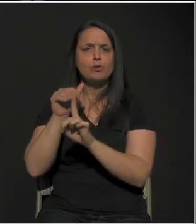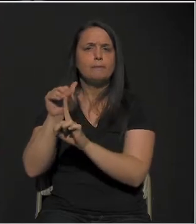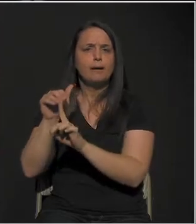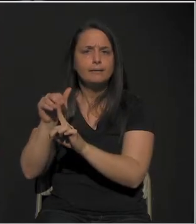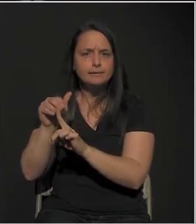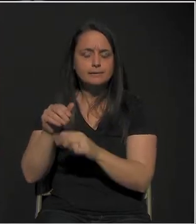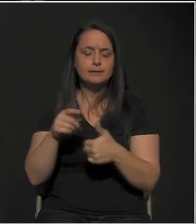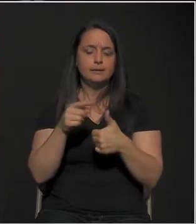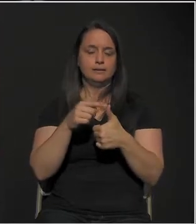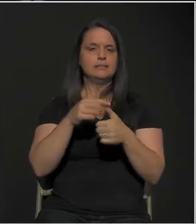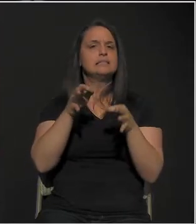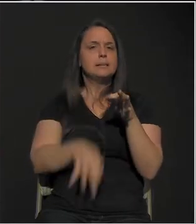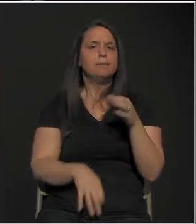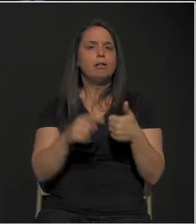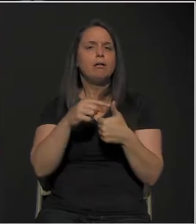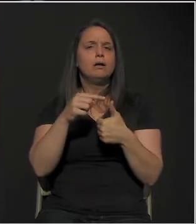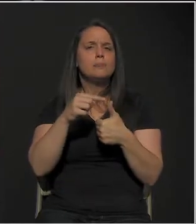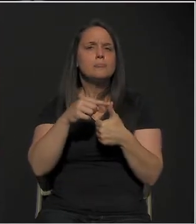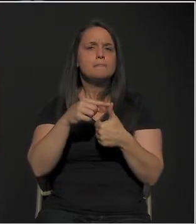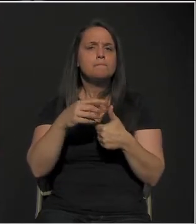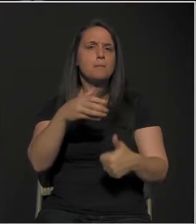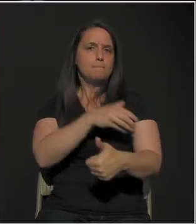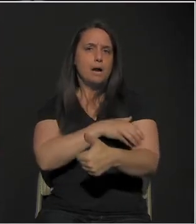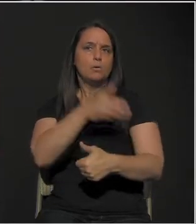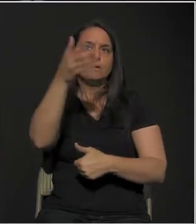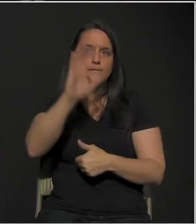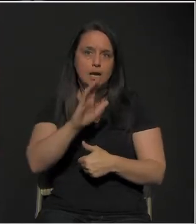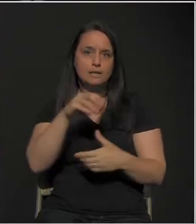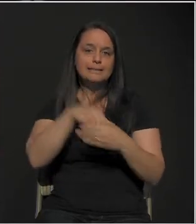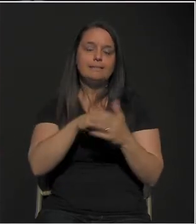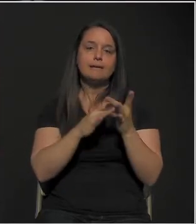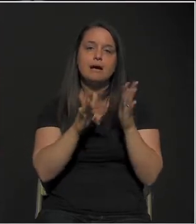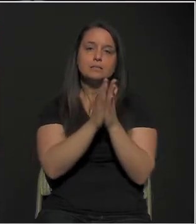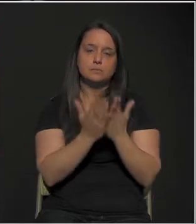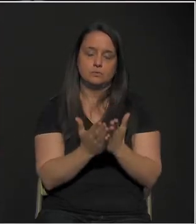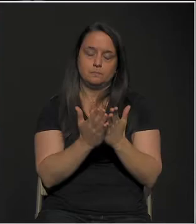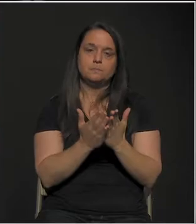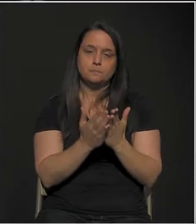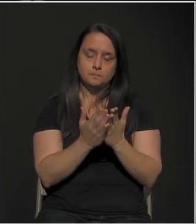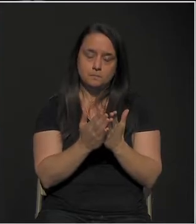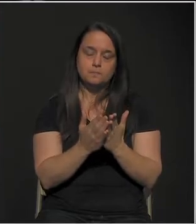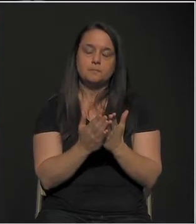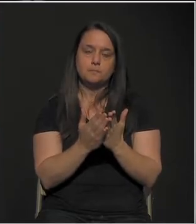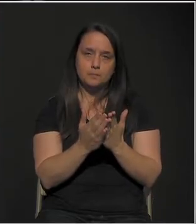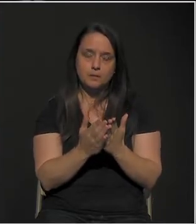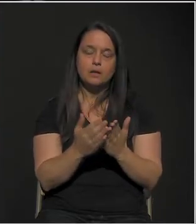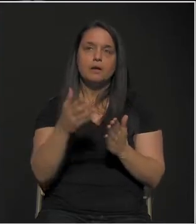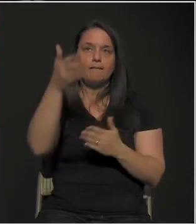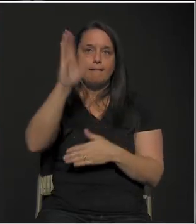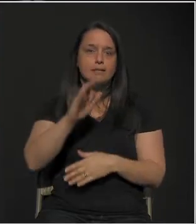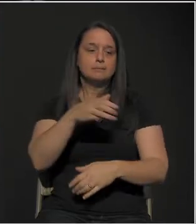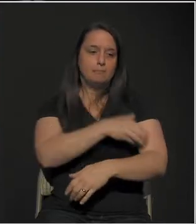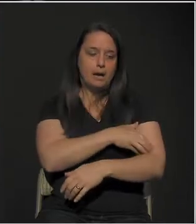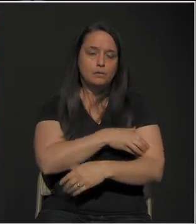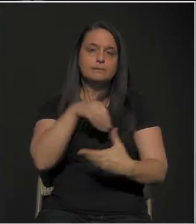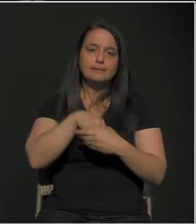The first one is very, very simple. We have the power of God in the gospel. We have the power of God in the gospel.